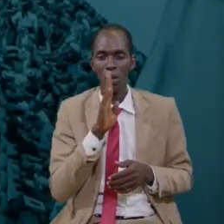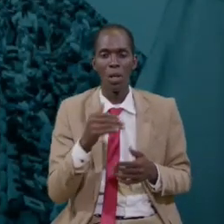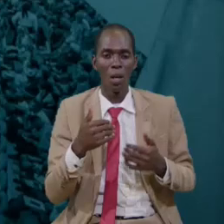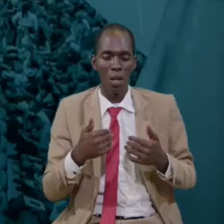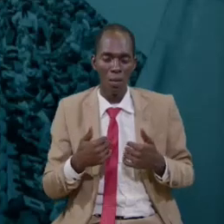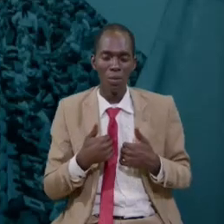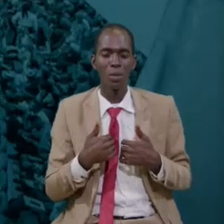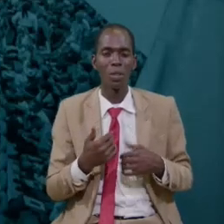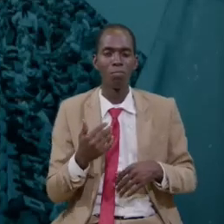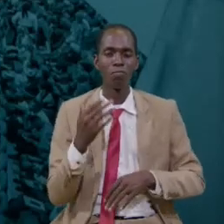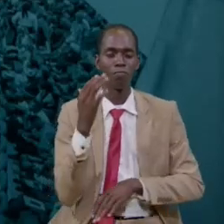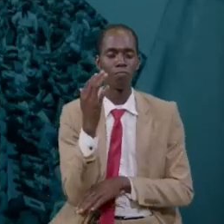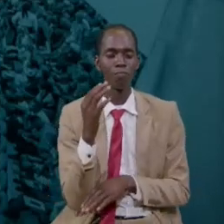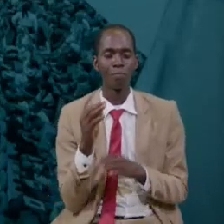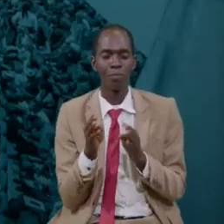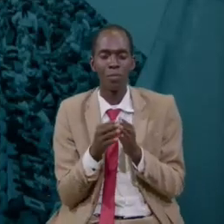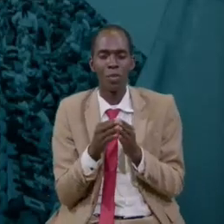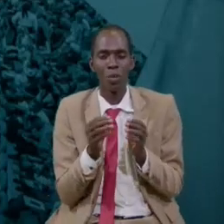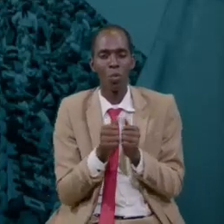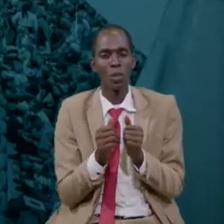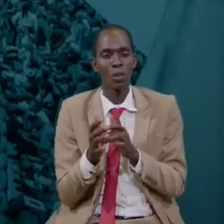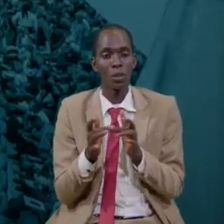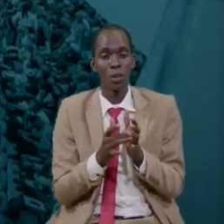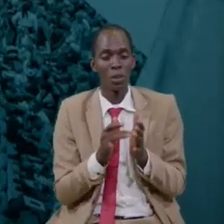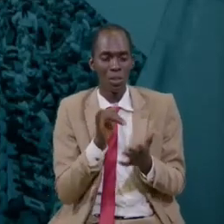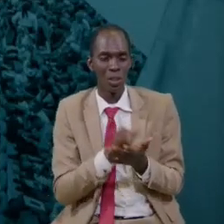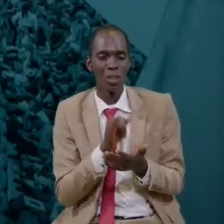you will be led into